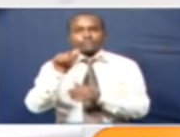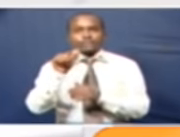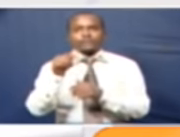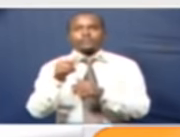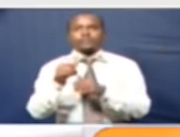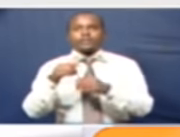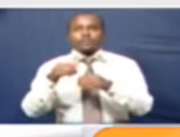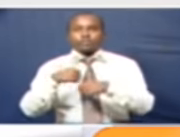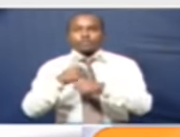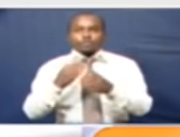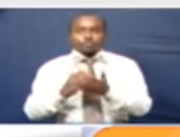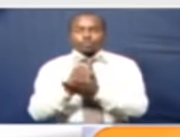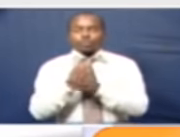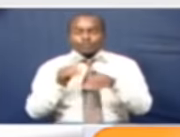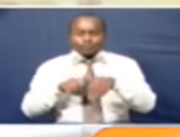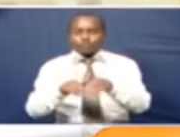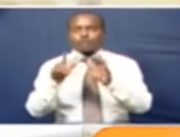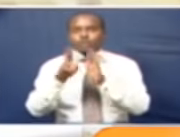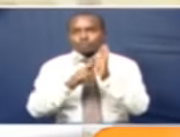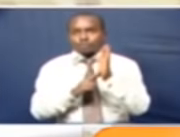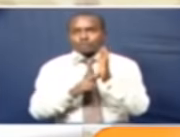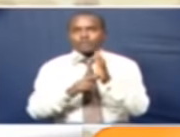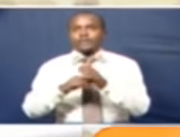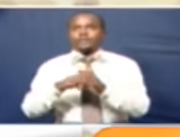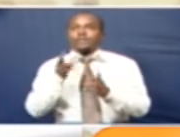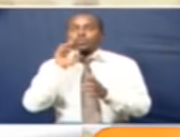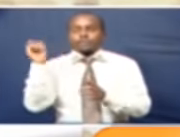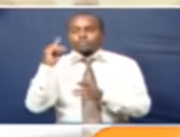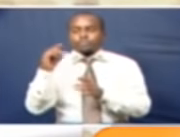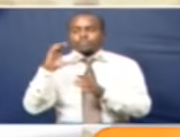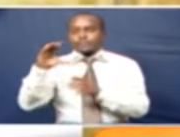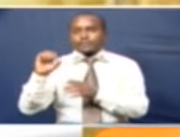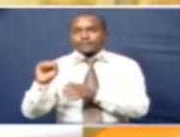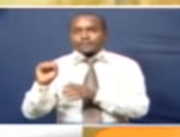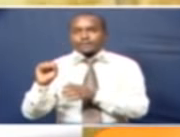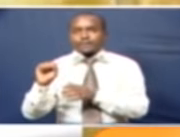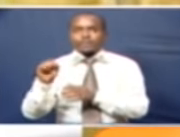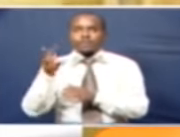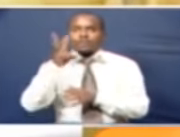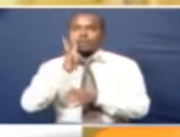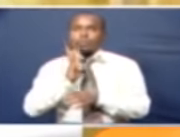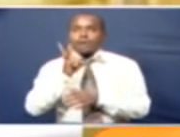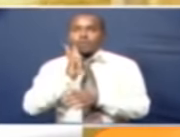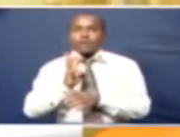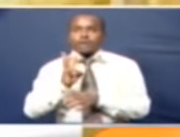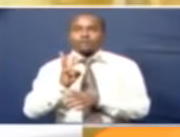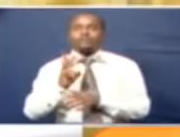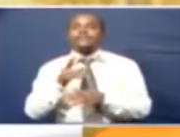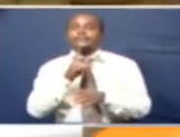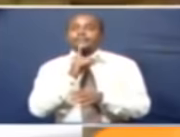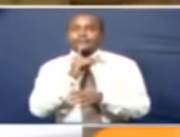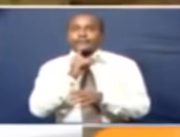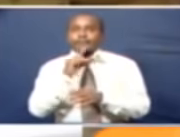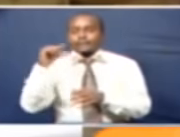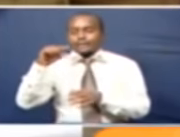ensure compliance. Meanwhile, his Irrigation Cabinet Secretary counterpart, Eugene Wamalwa, says the